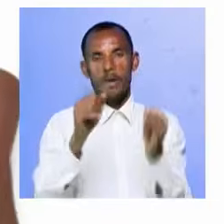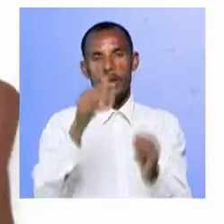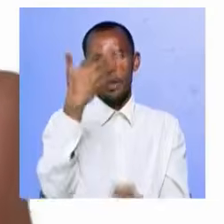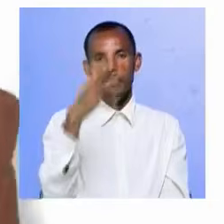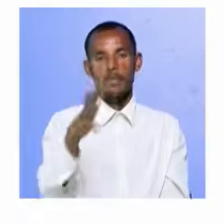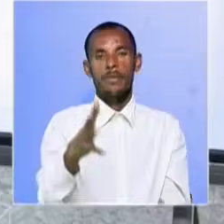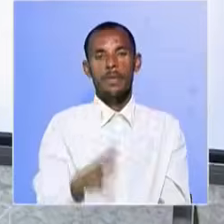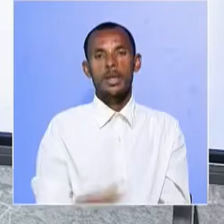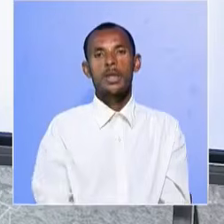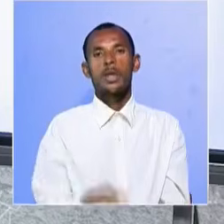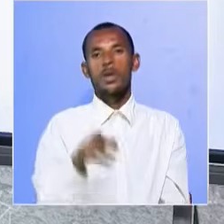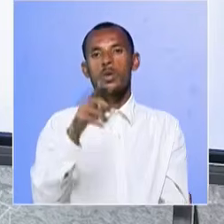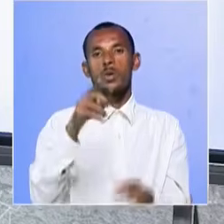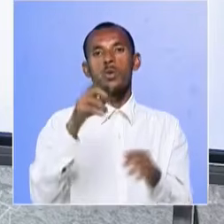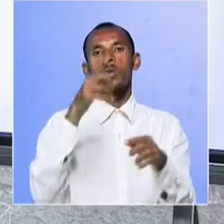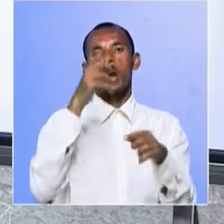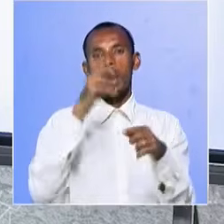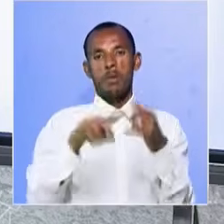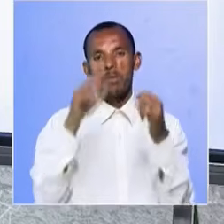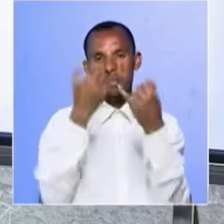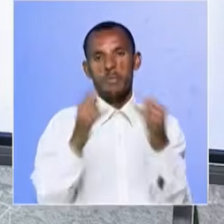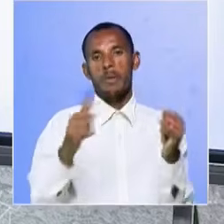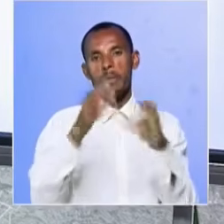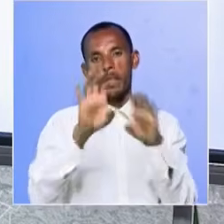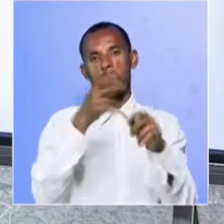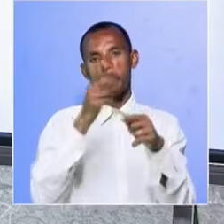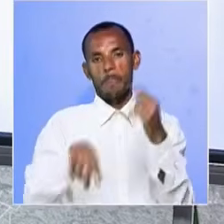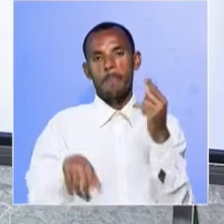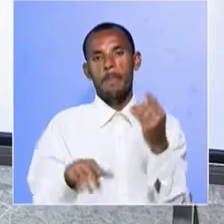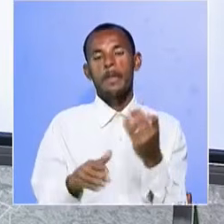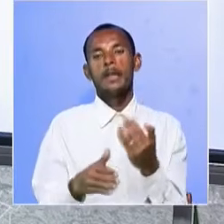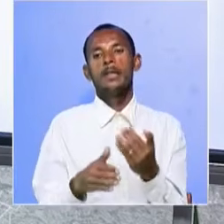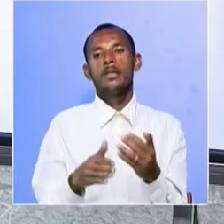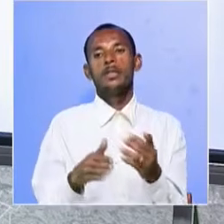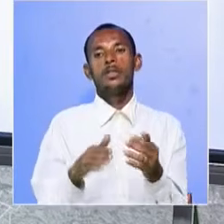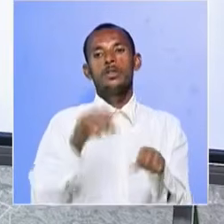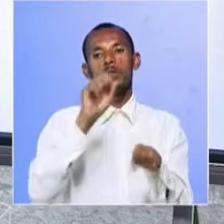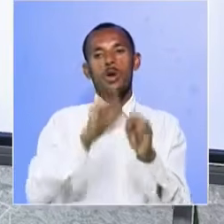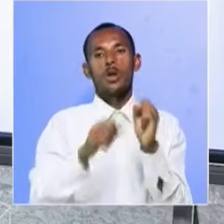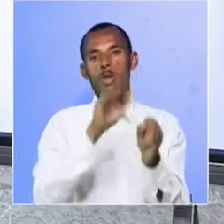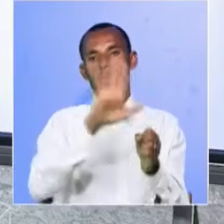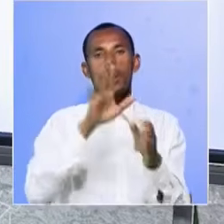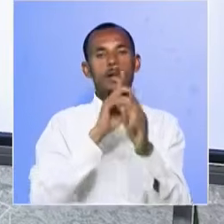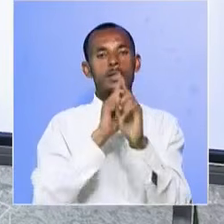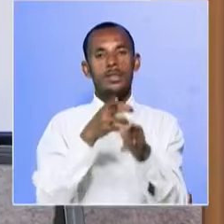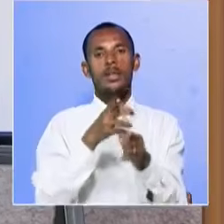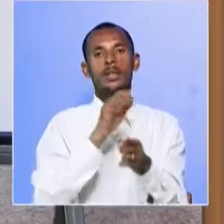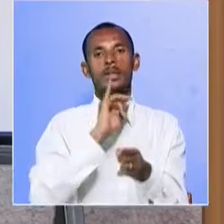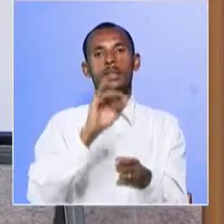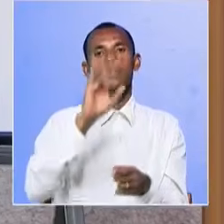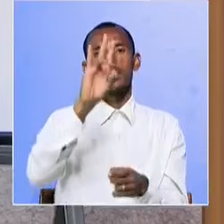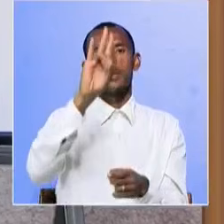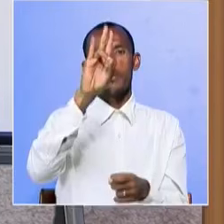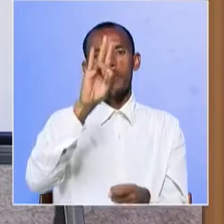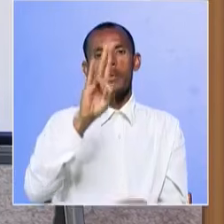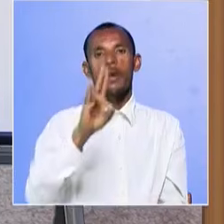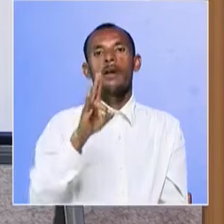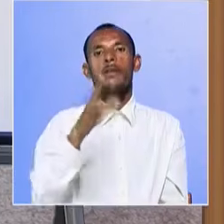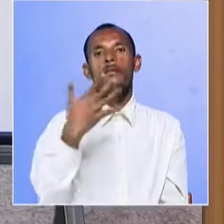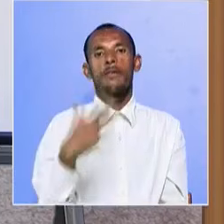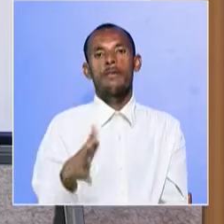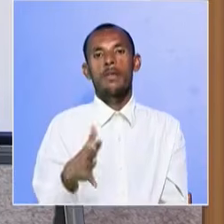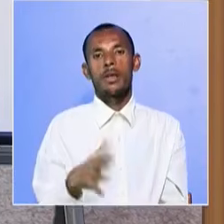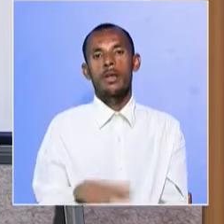15. You cannot further simplify 7 over 15, so you can put your answer as it is.